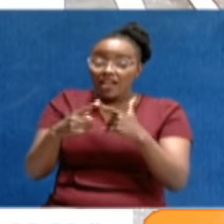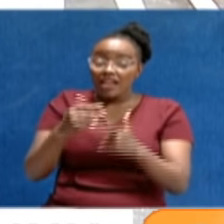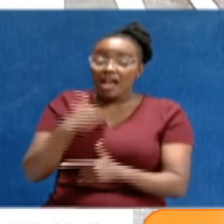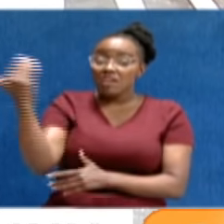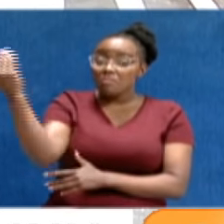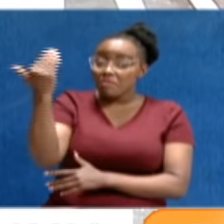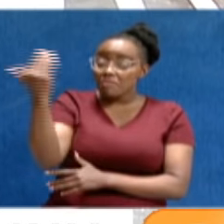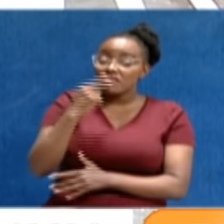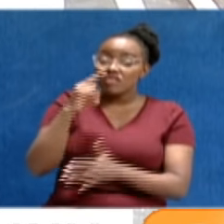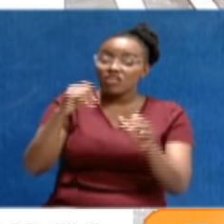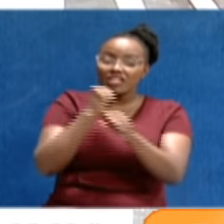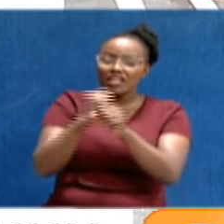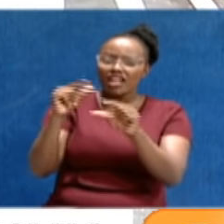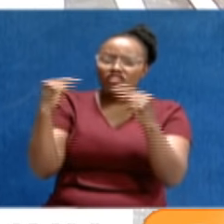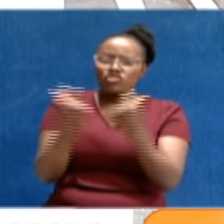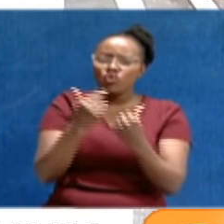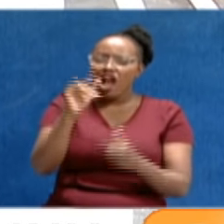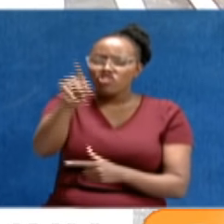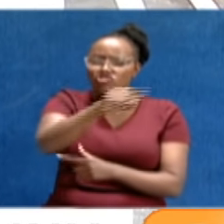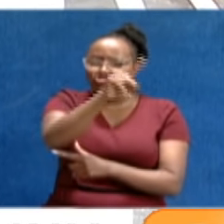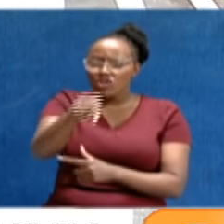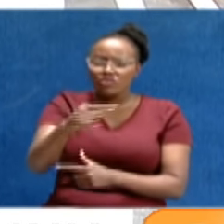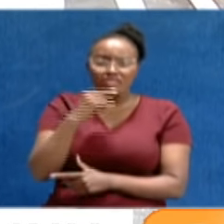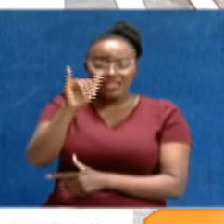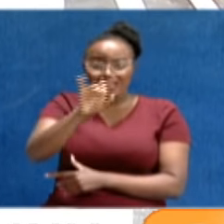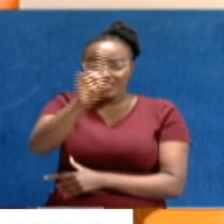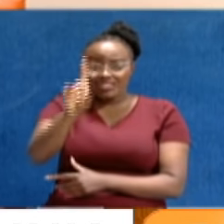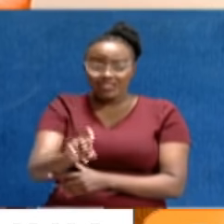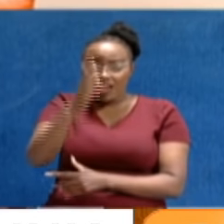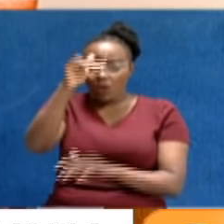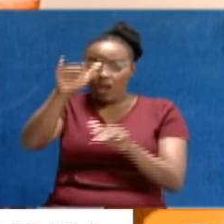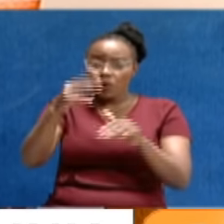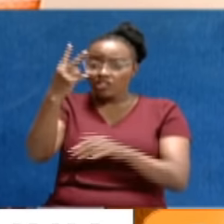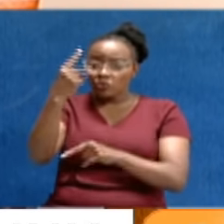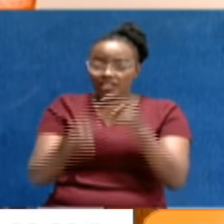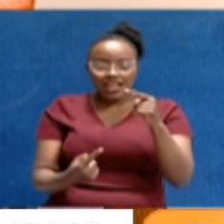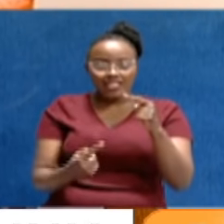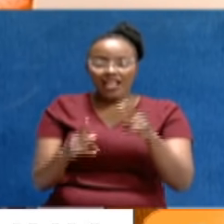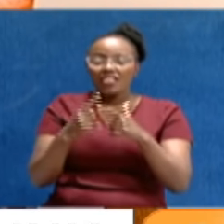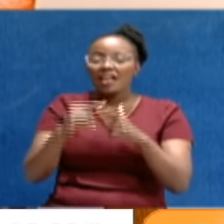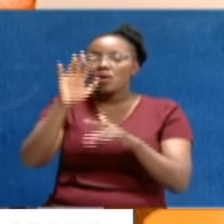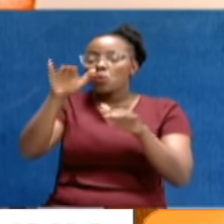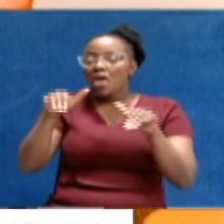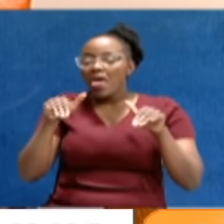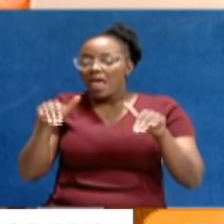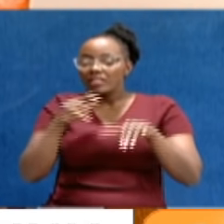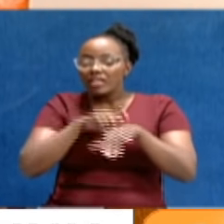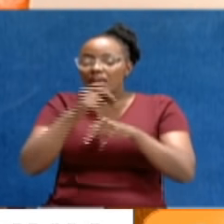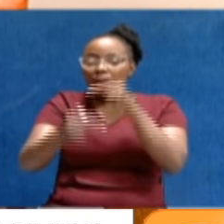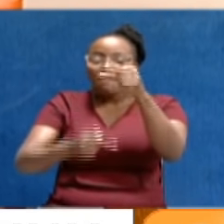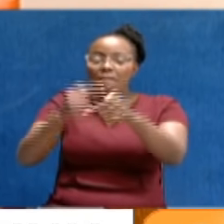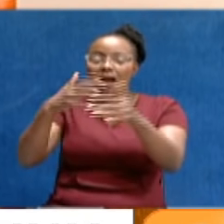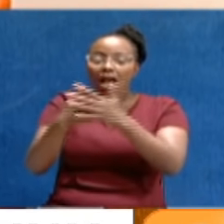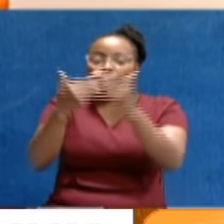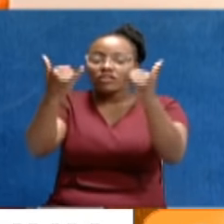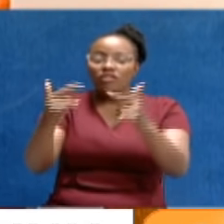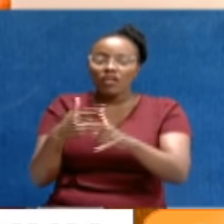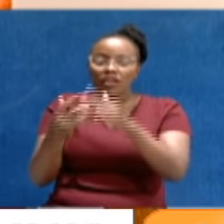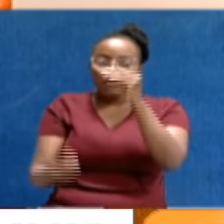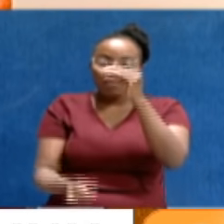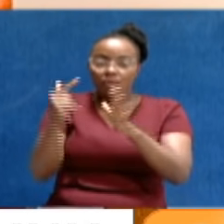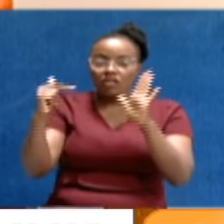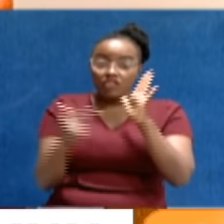a presentation and say, task force, you are wrong at that particular time? Why wait 2 years? You know, why wait when the thing has processed to this far to bring